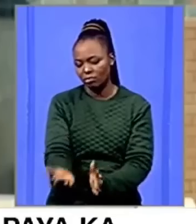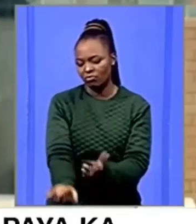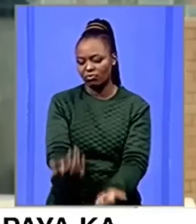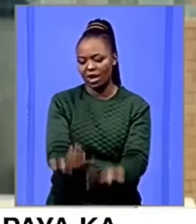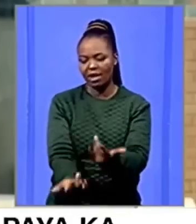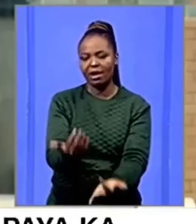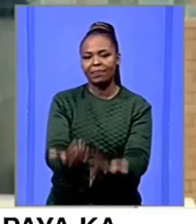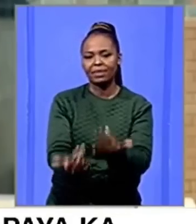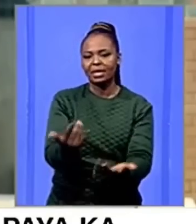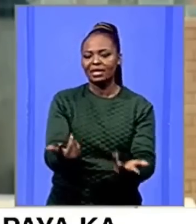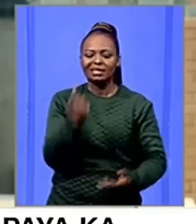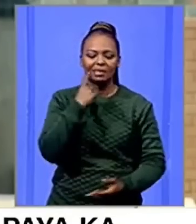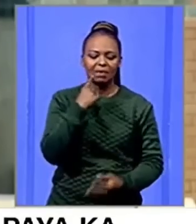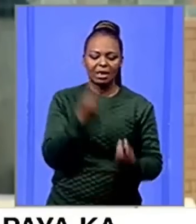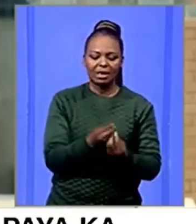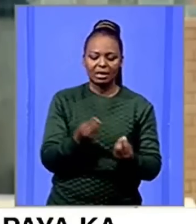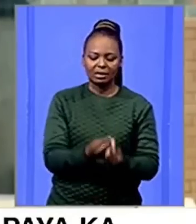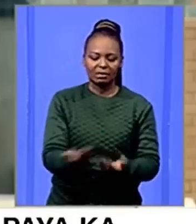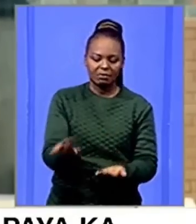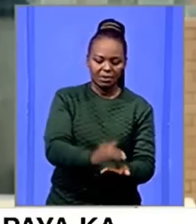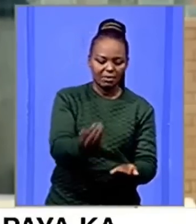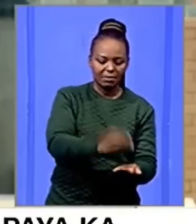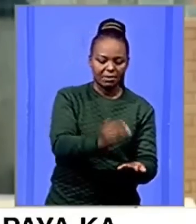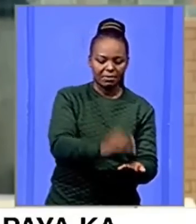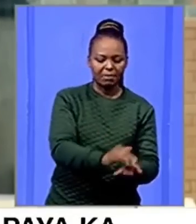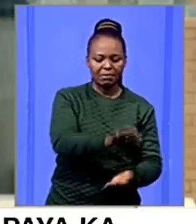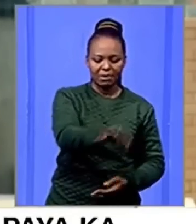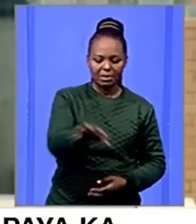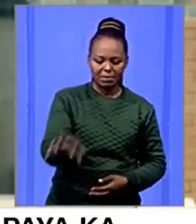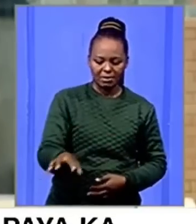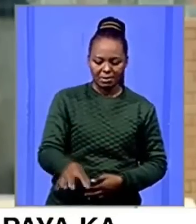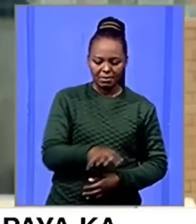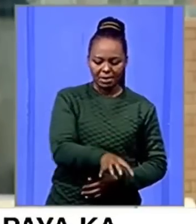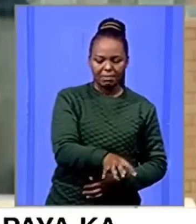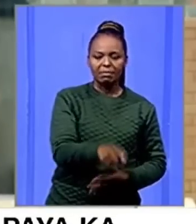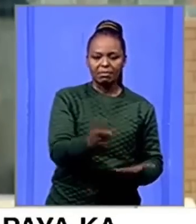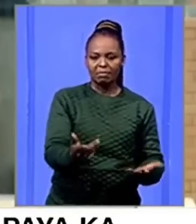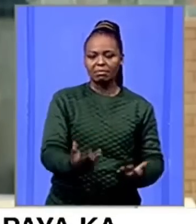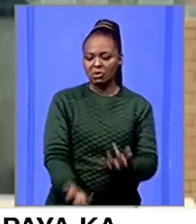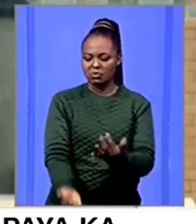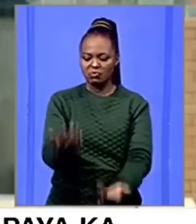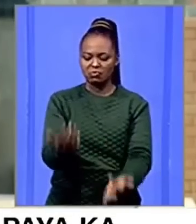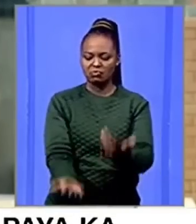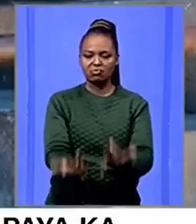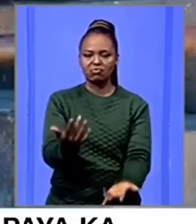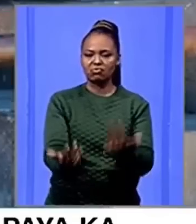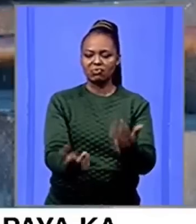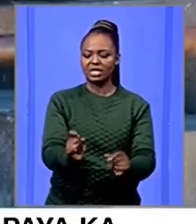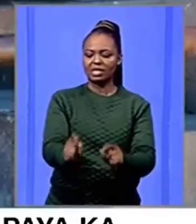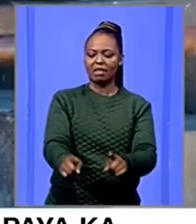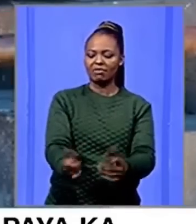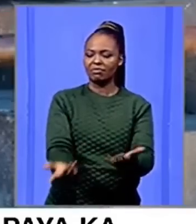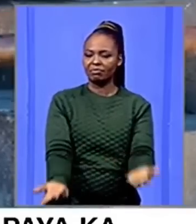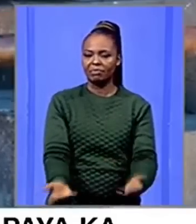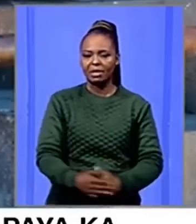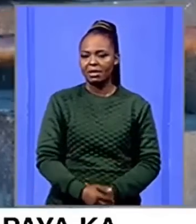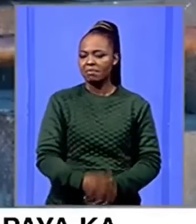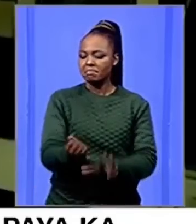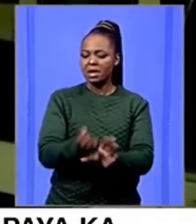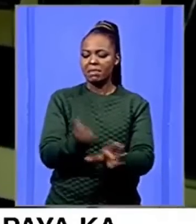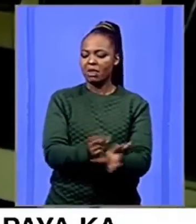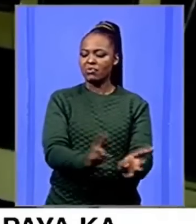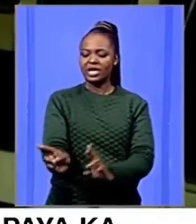like everything can go into one pan or one pot, pop it onto the fire and it will cook itself. And then you have your meal for the